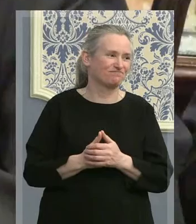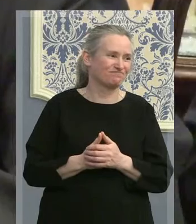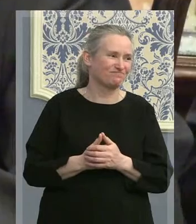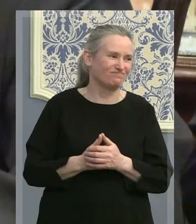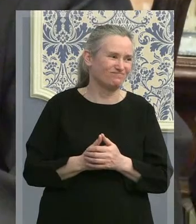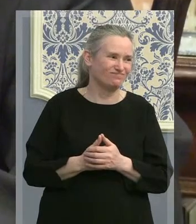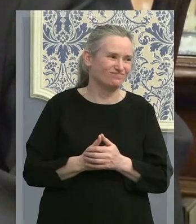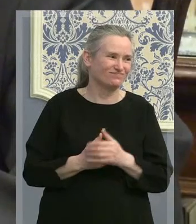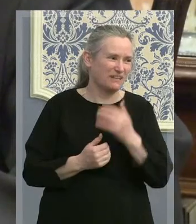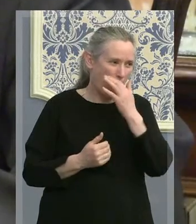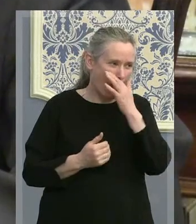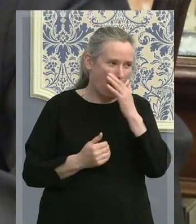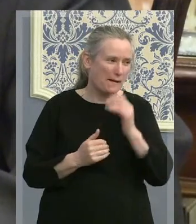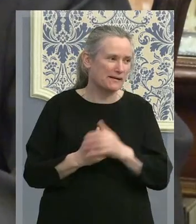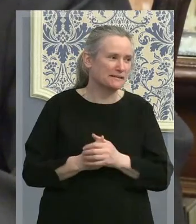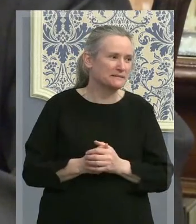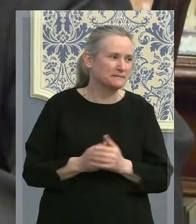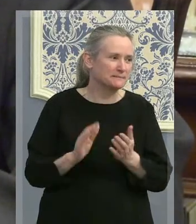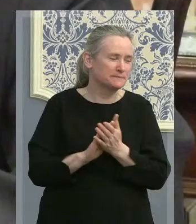that.